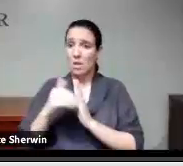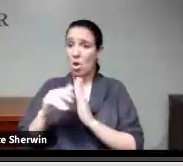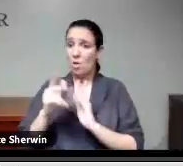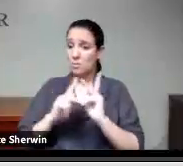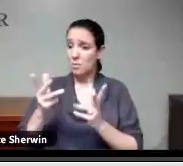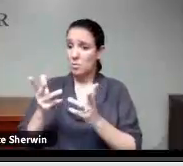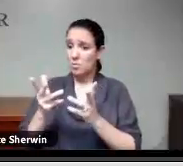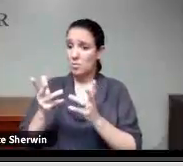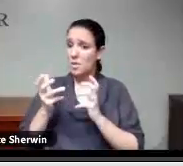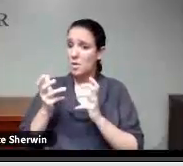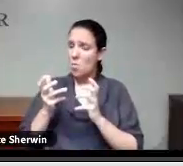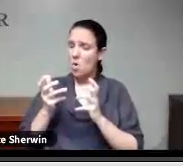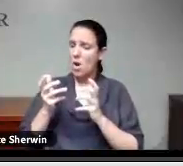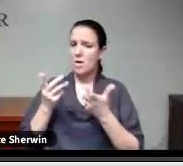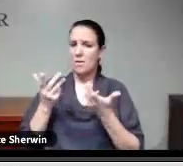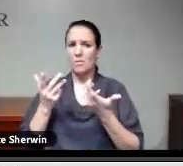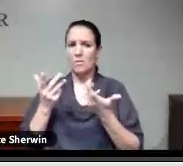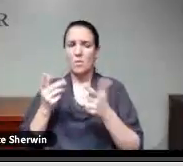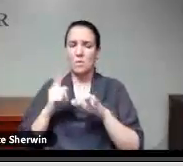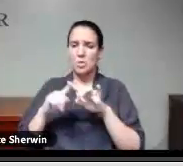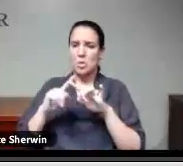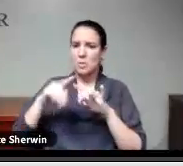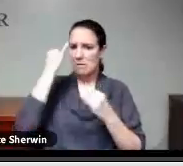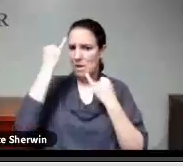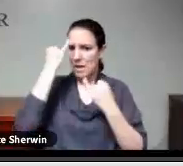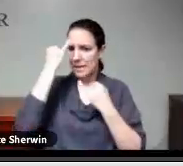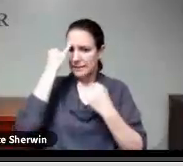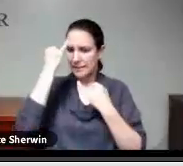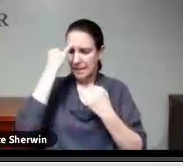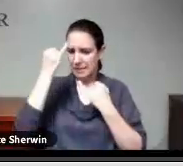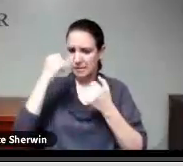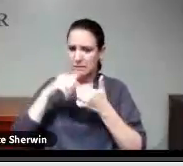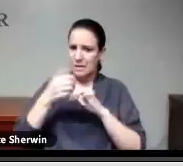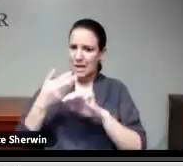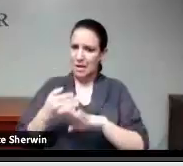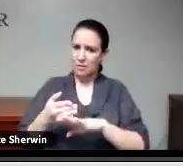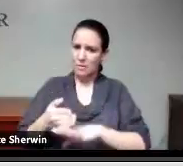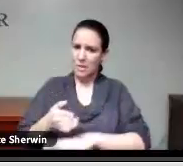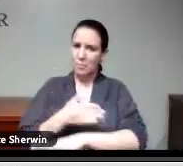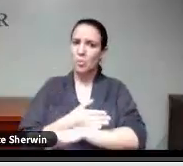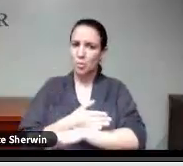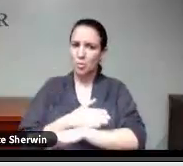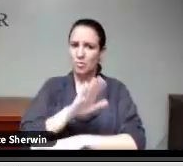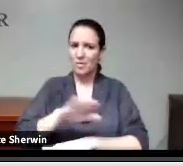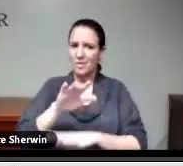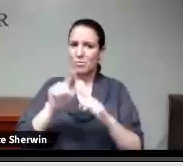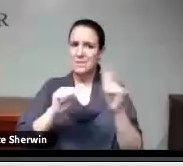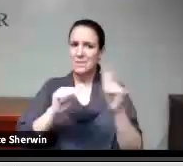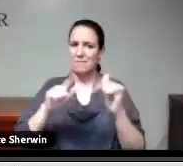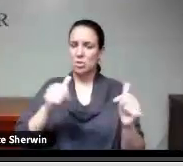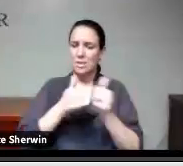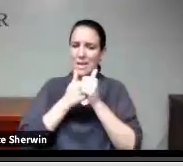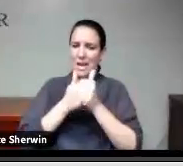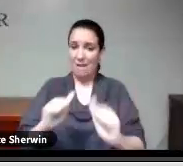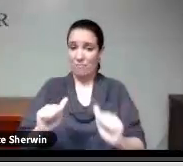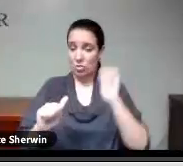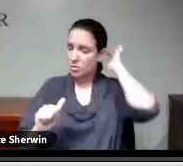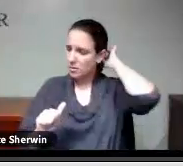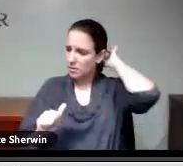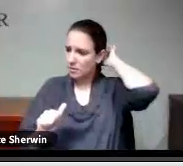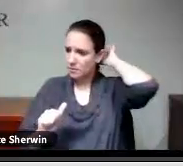were ideas about how to enhance their diversity efforts. How to think about what